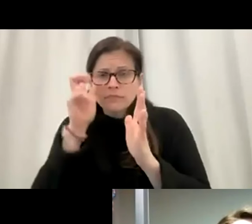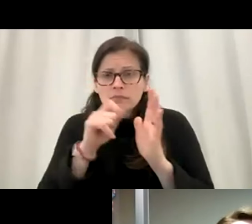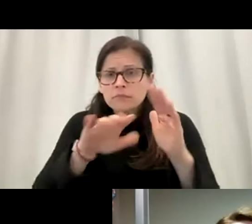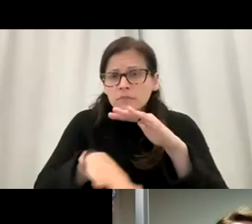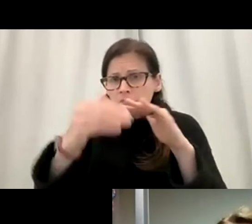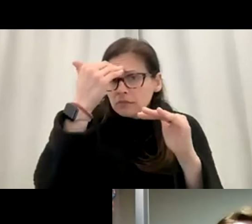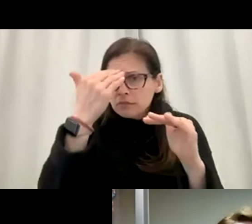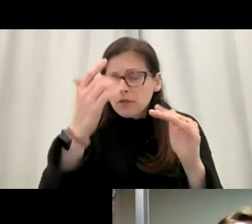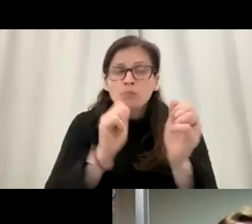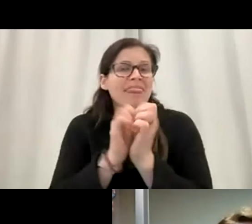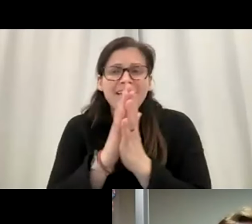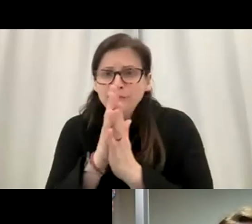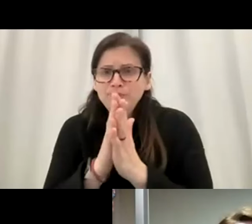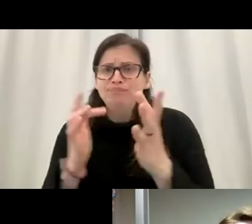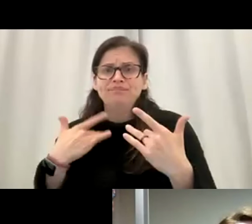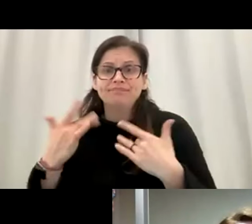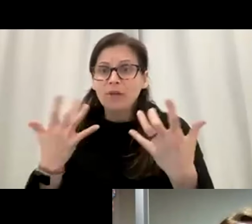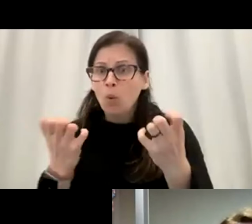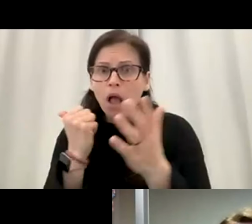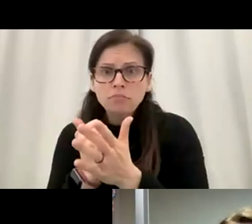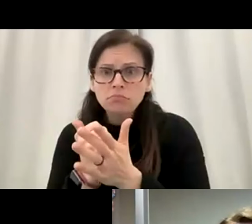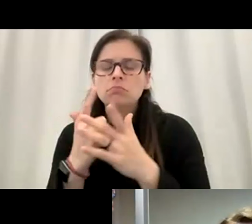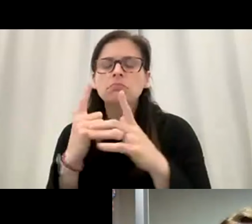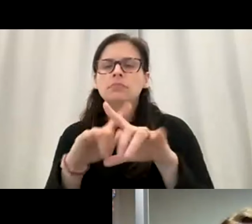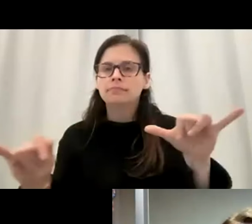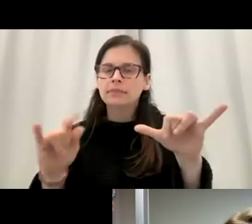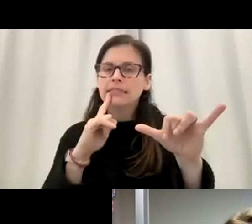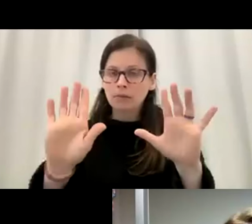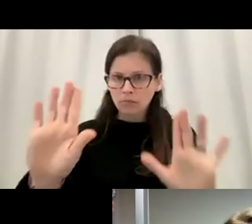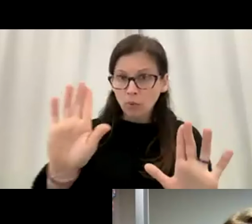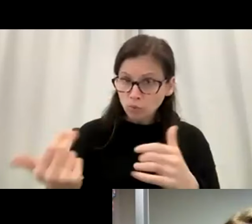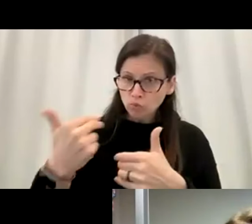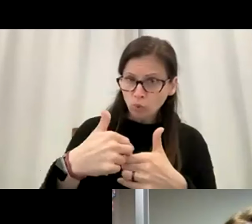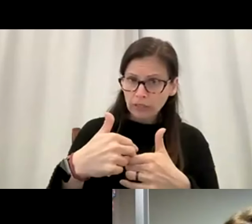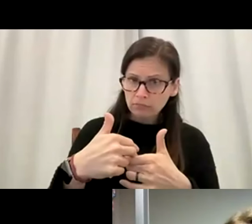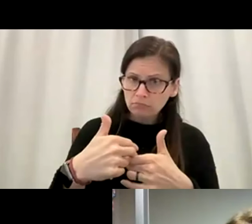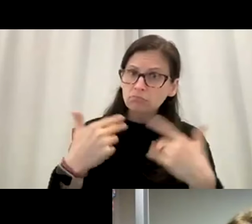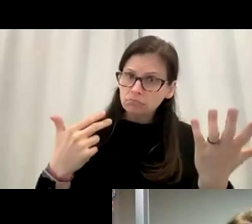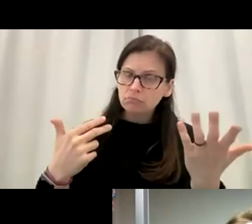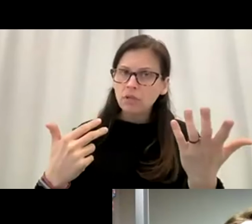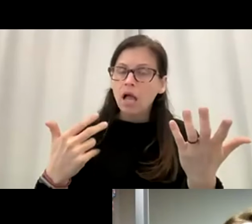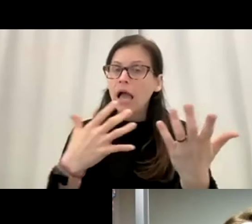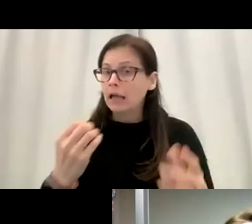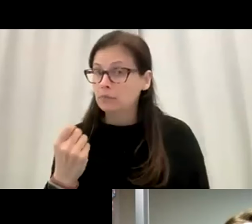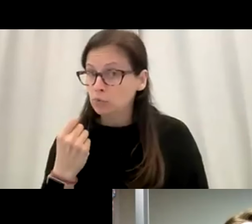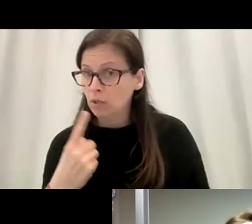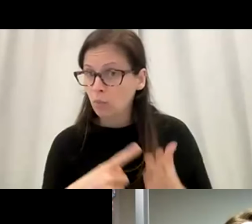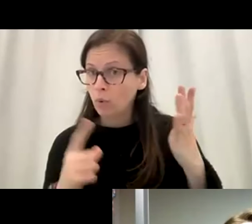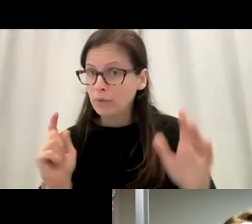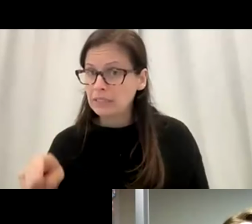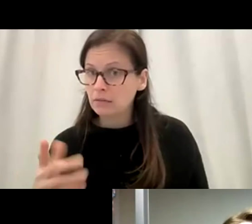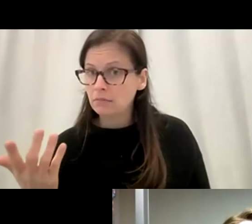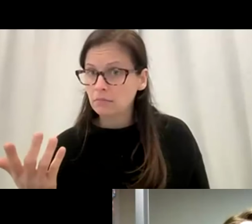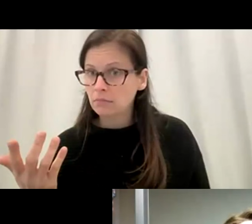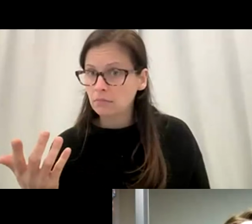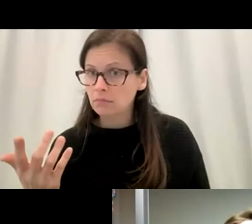enthusiasm to help, you want to also take the time to say, hey, can you join on? And do you understand what we're asking for? So,